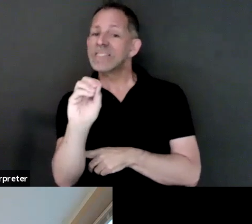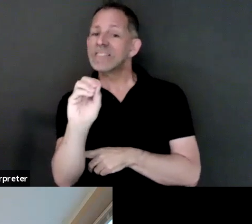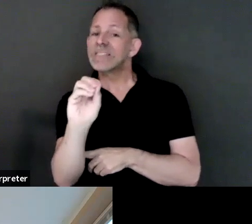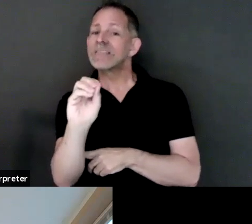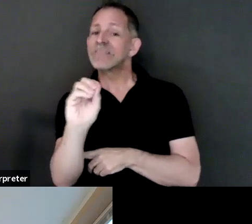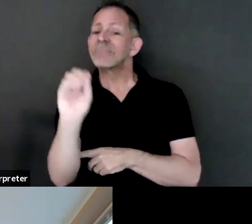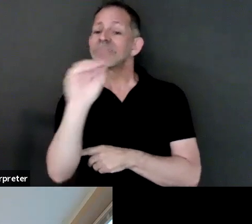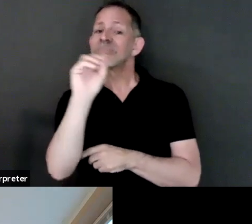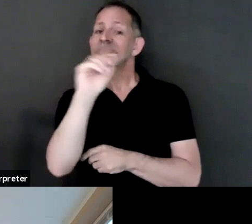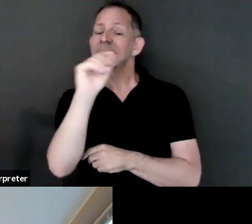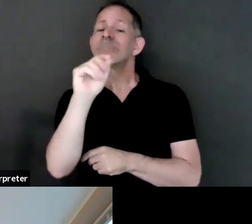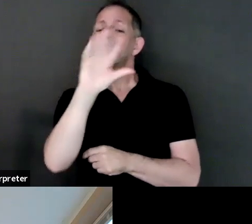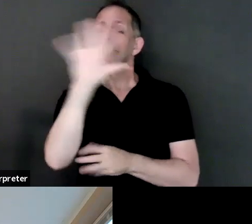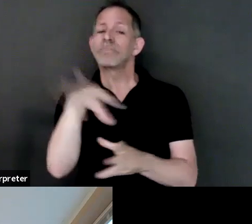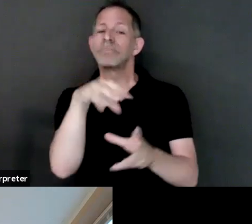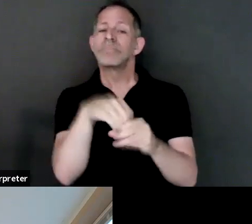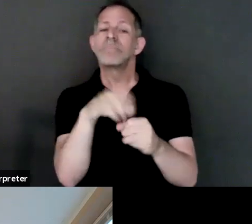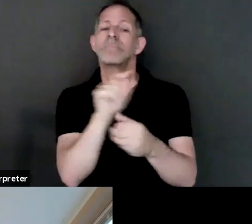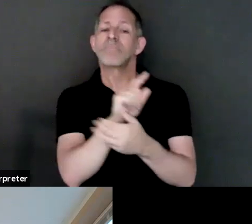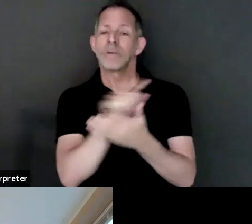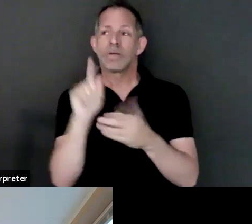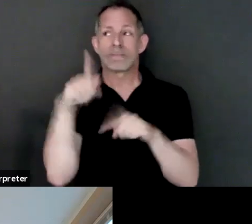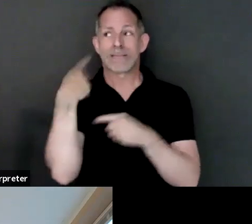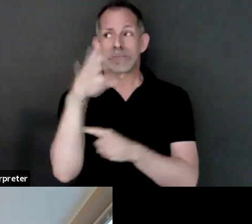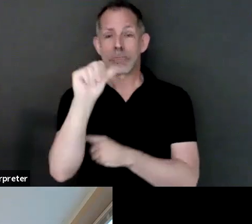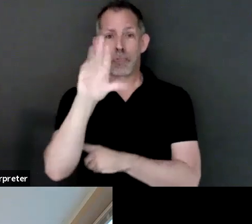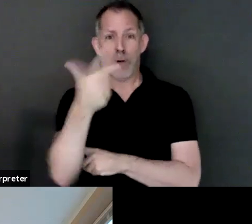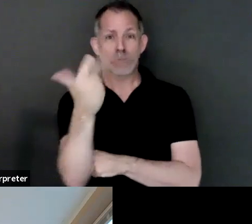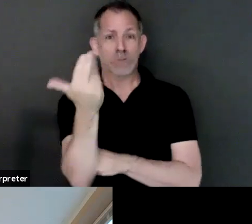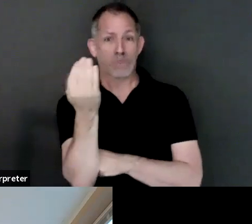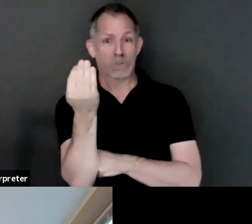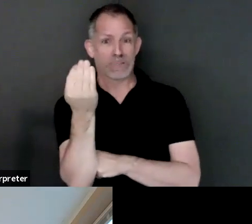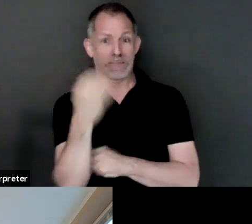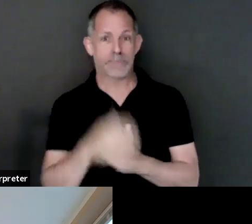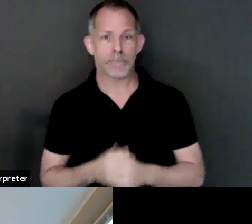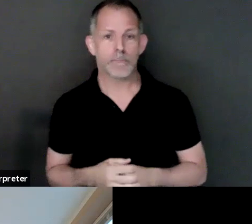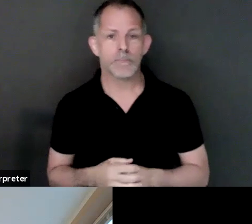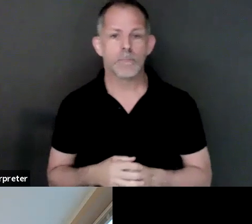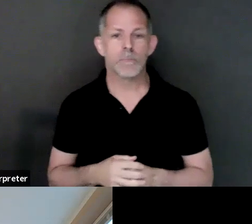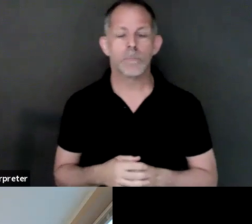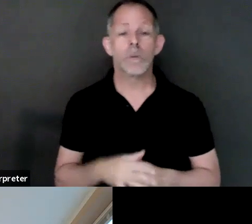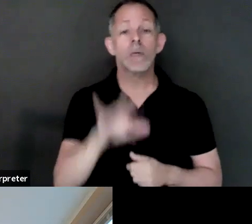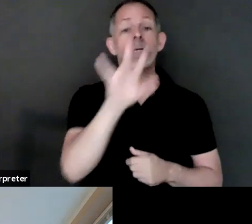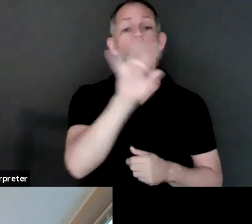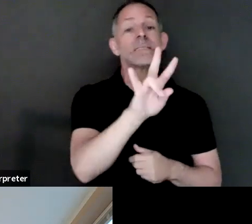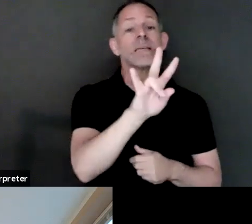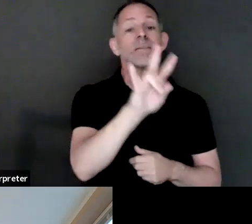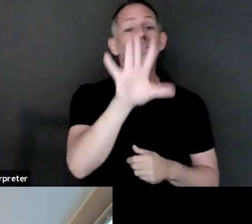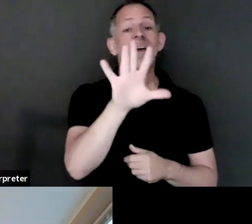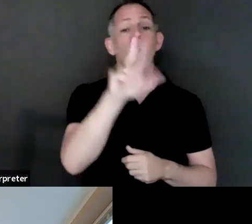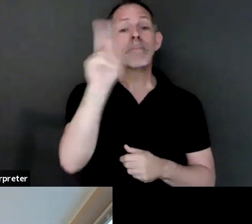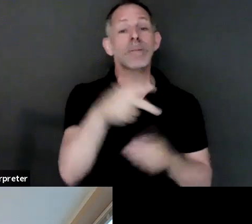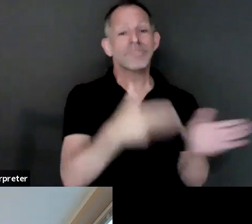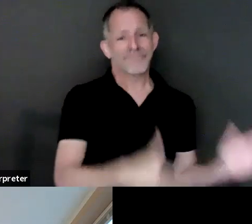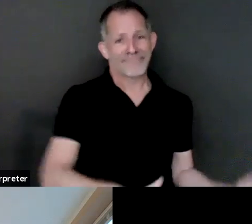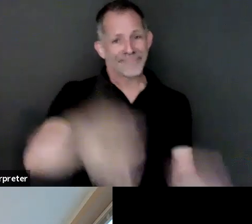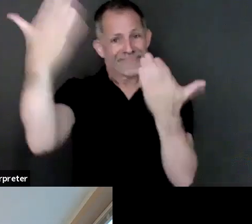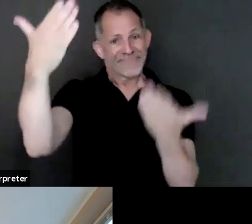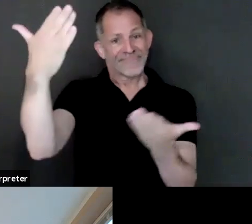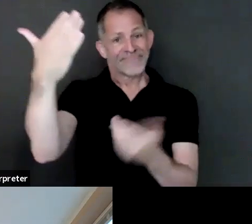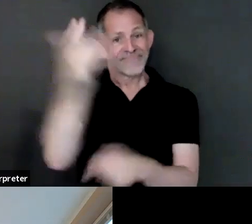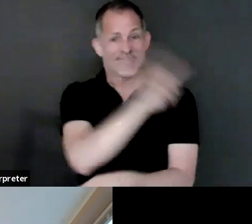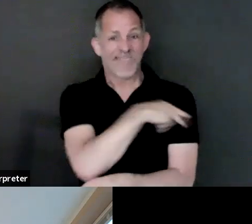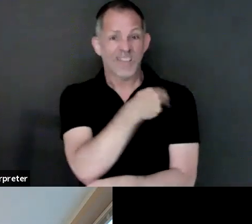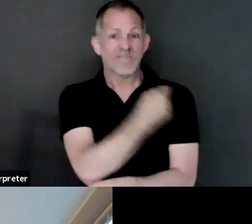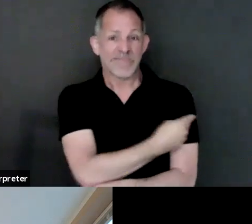14. Currently, 75 people are in Snohomish County hospitals with COVID, and current intensive care unit occupancy